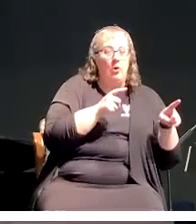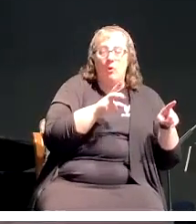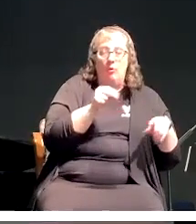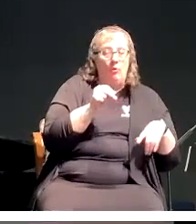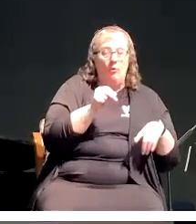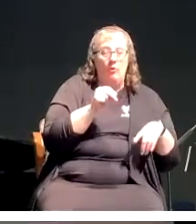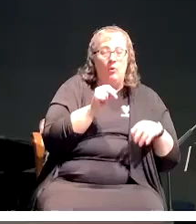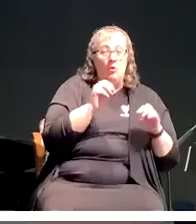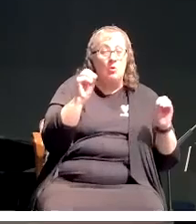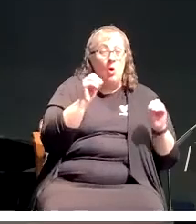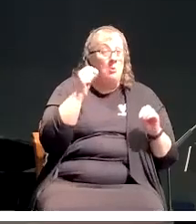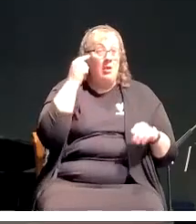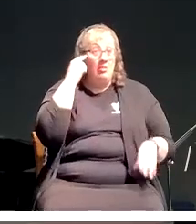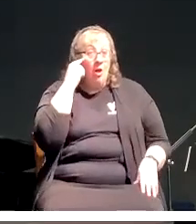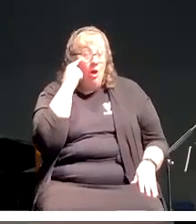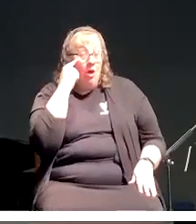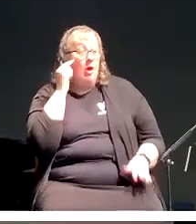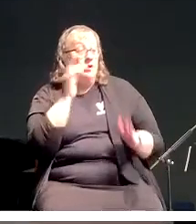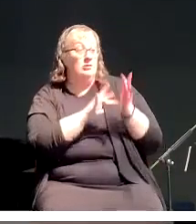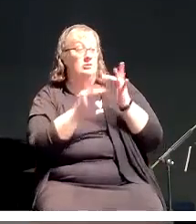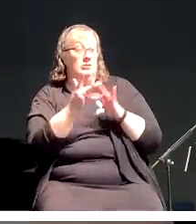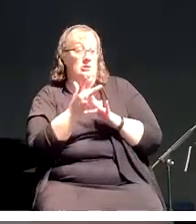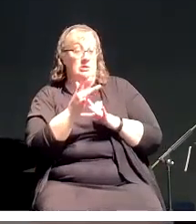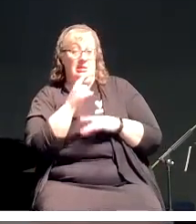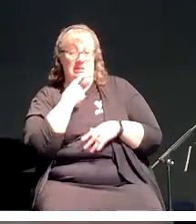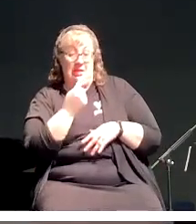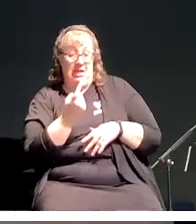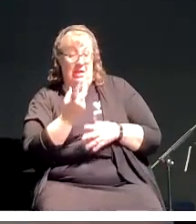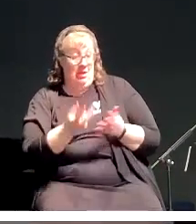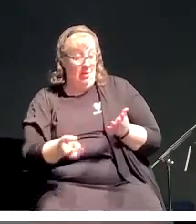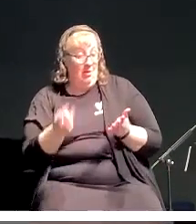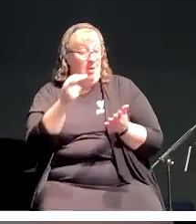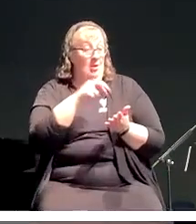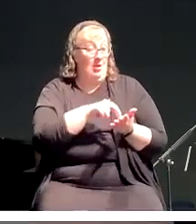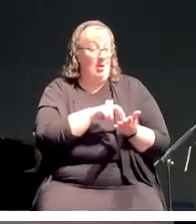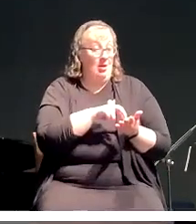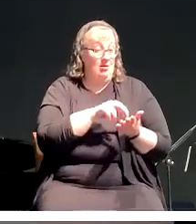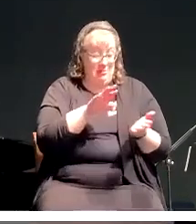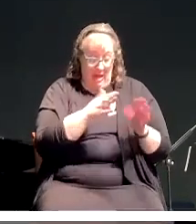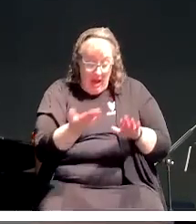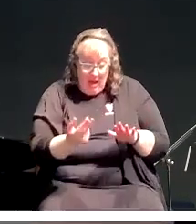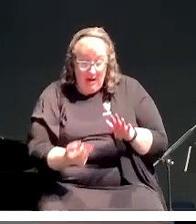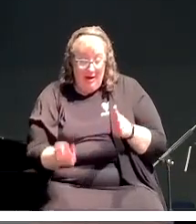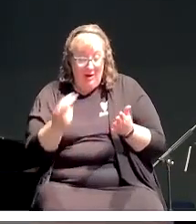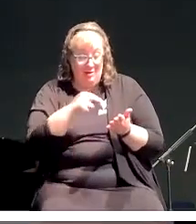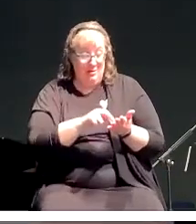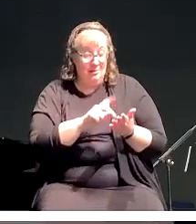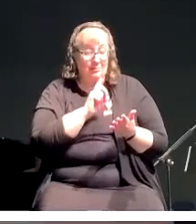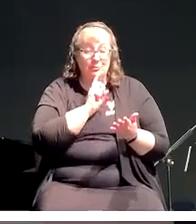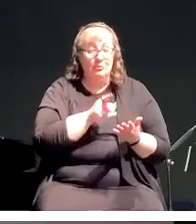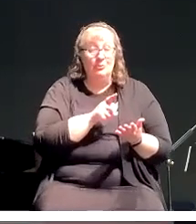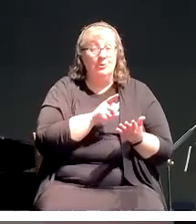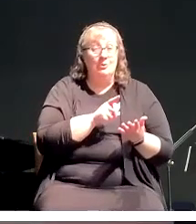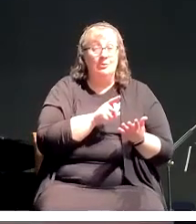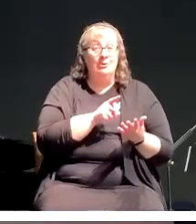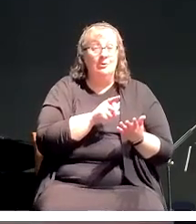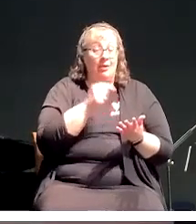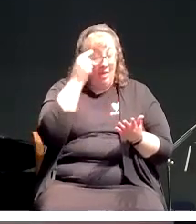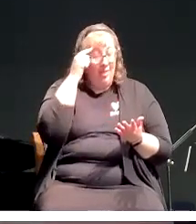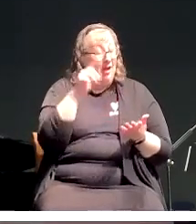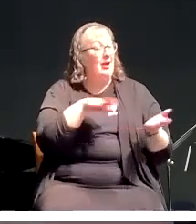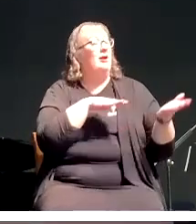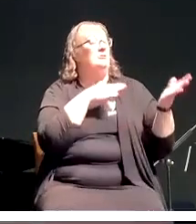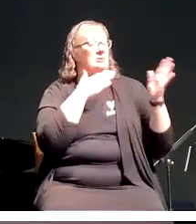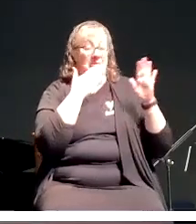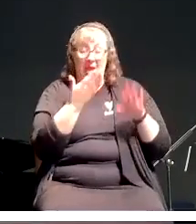Nobody actually thought what Jesus said when he was going to die was going to come true. They thought he was dead. That was